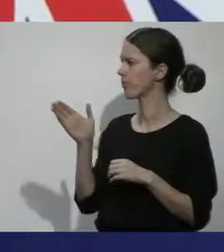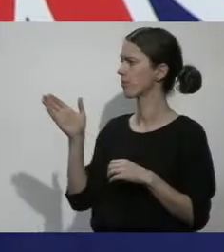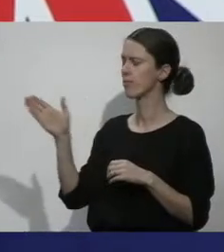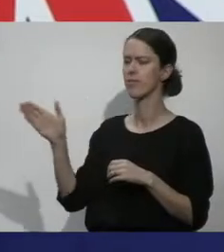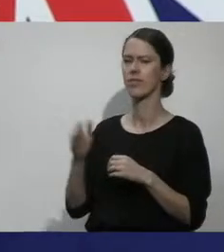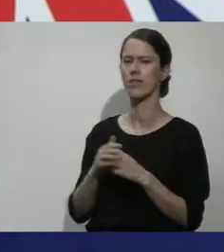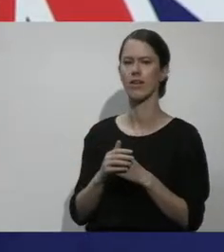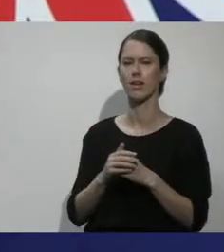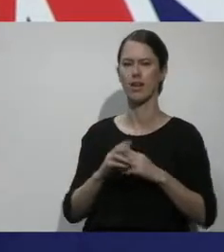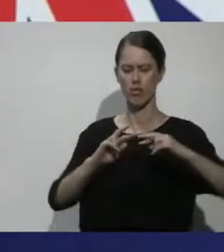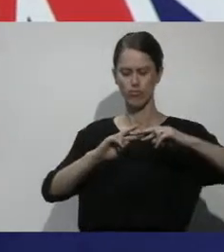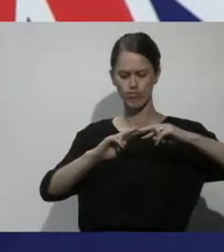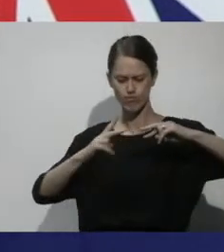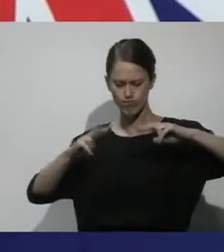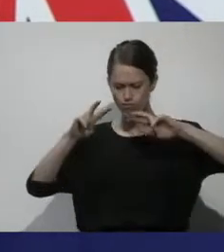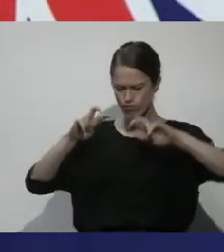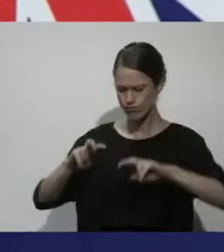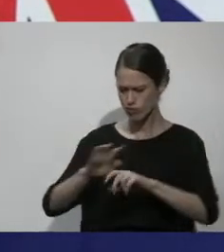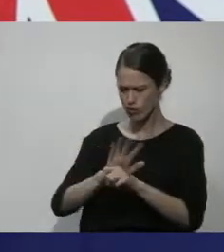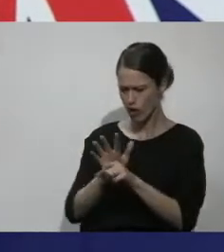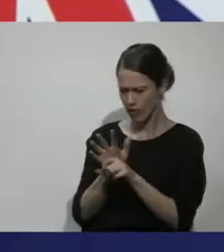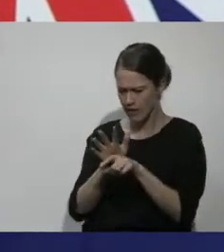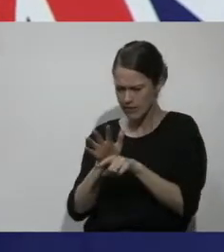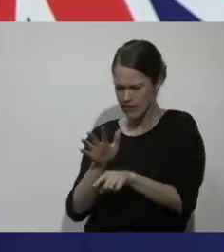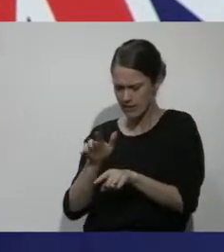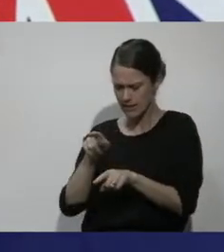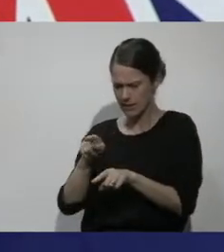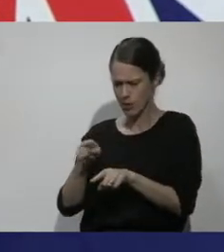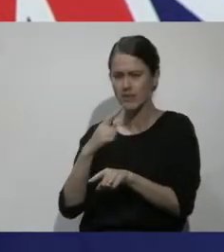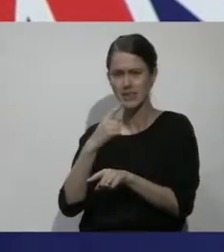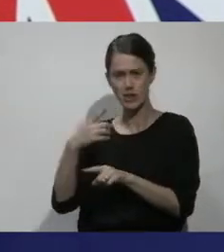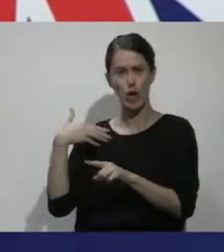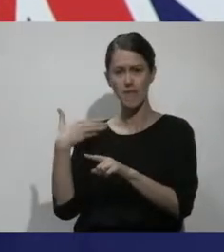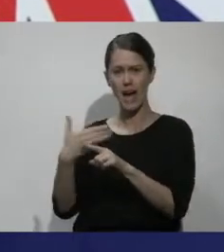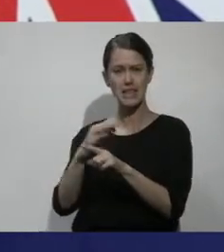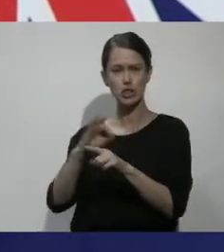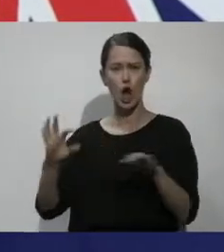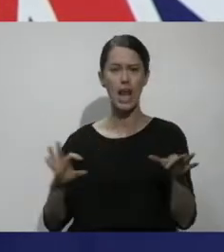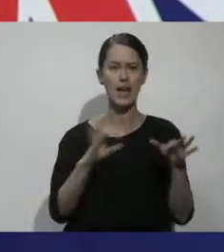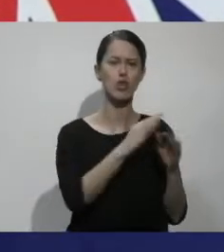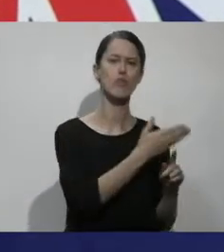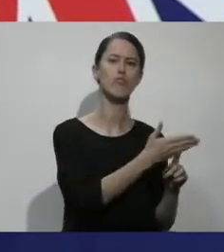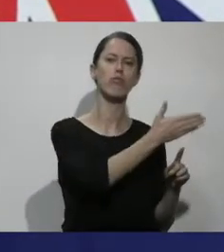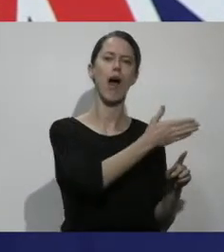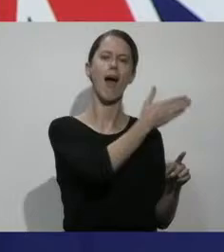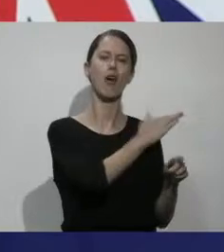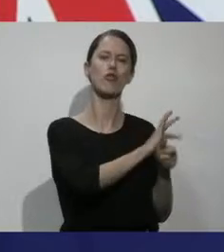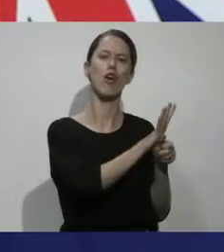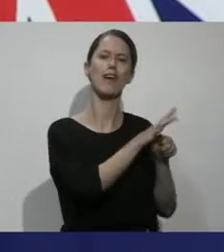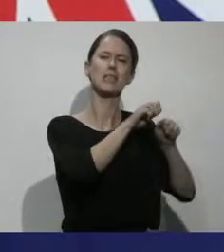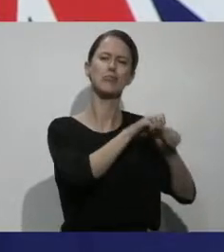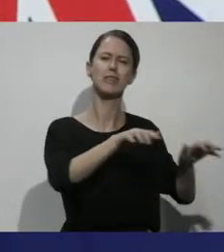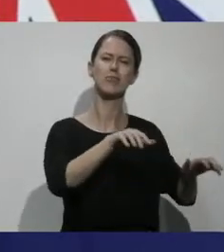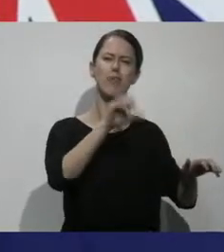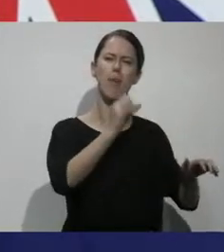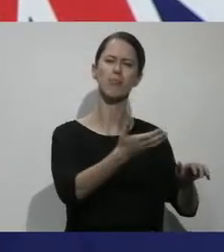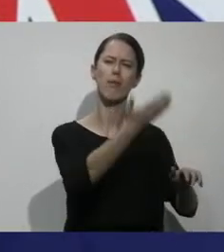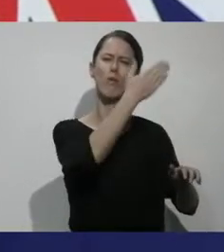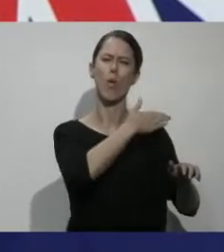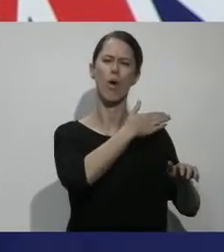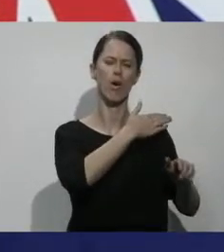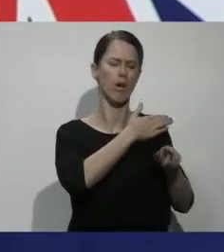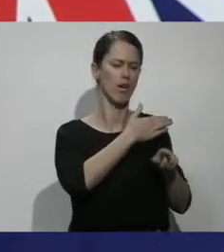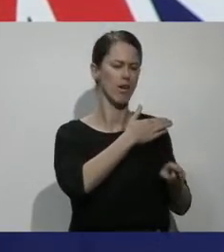that's been done to date, nothing actually does draw that link at this stage between the case that